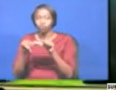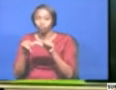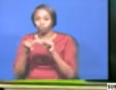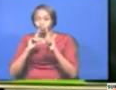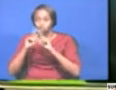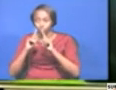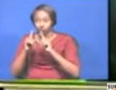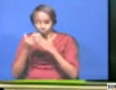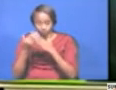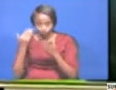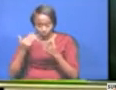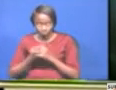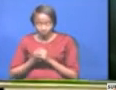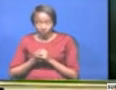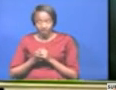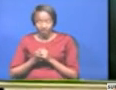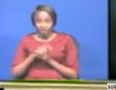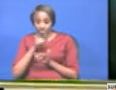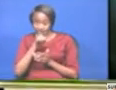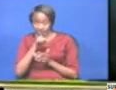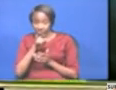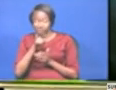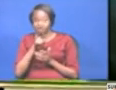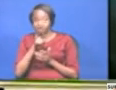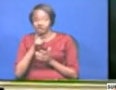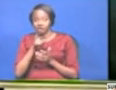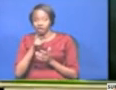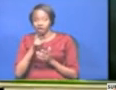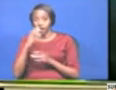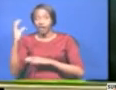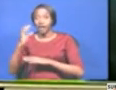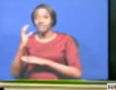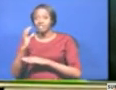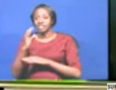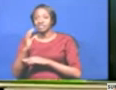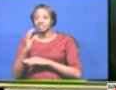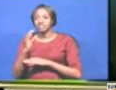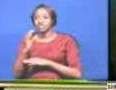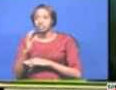the issue about candidates then conceding,